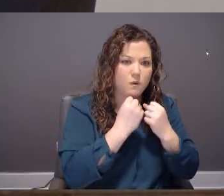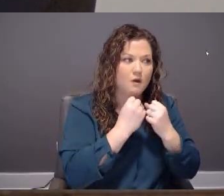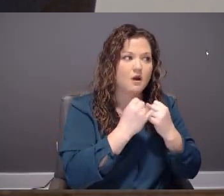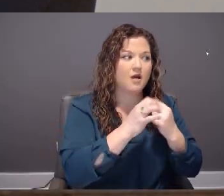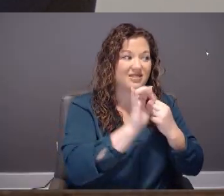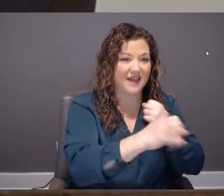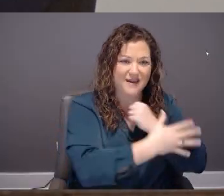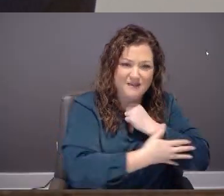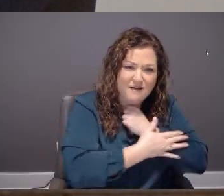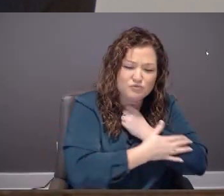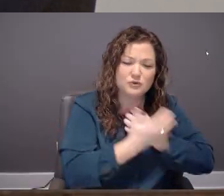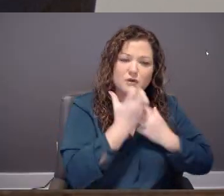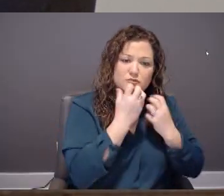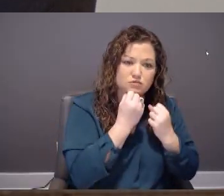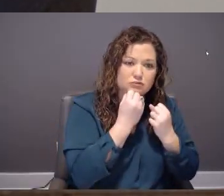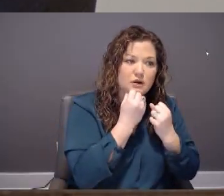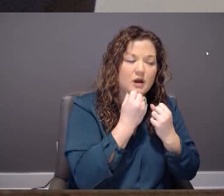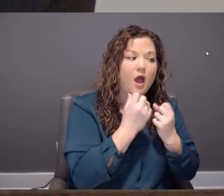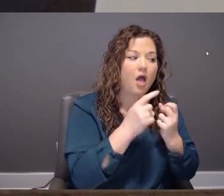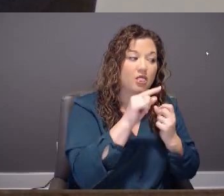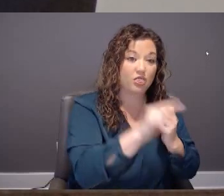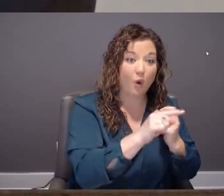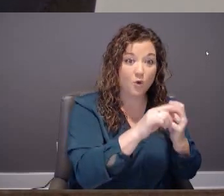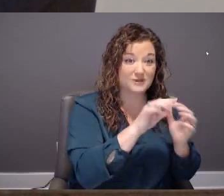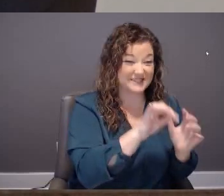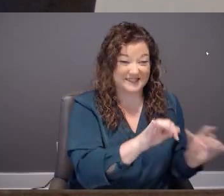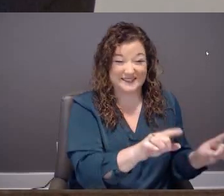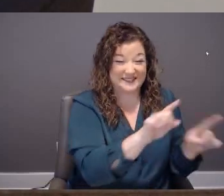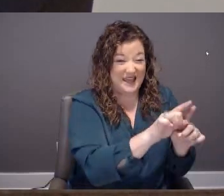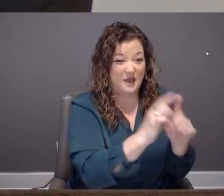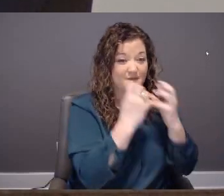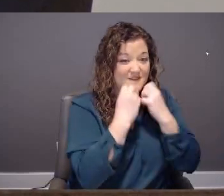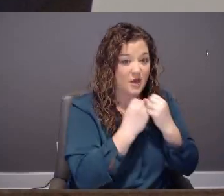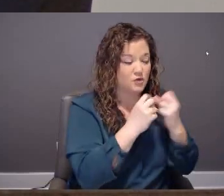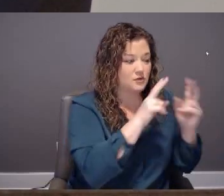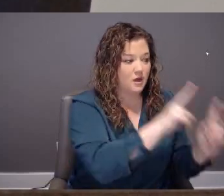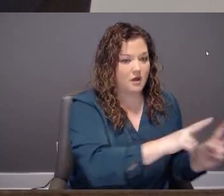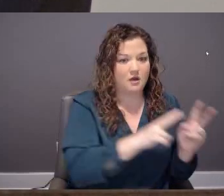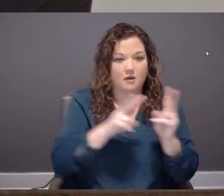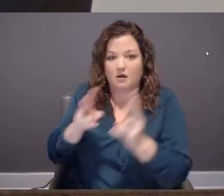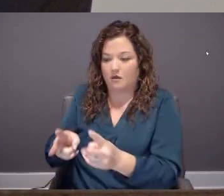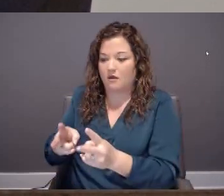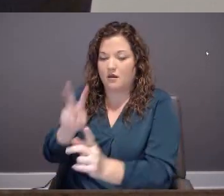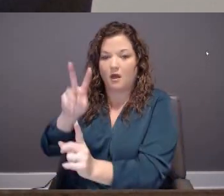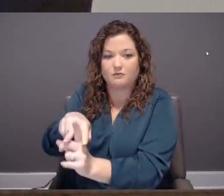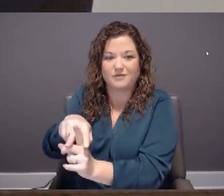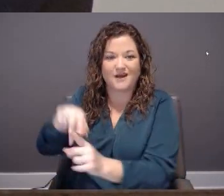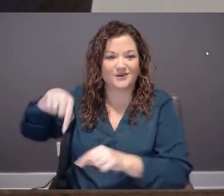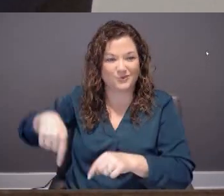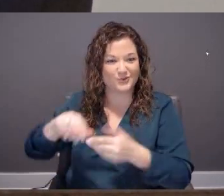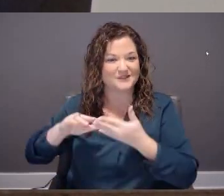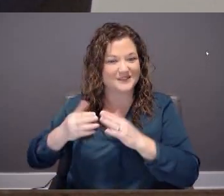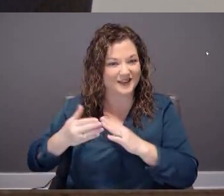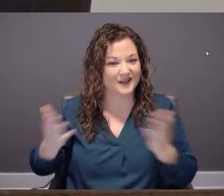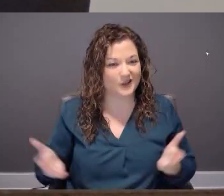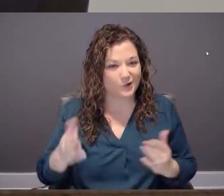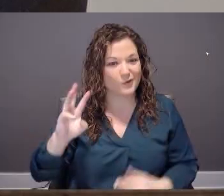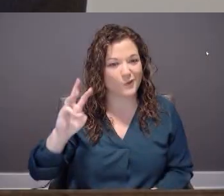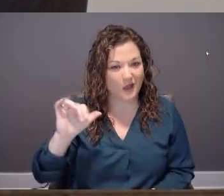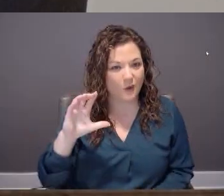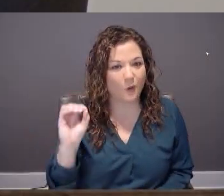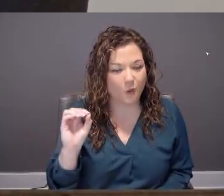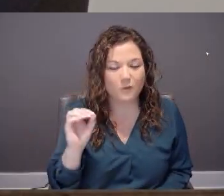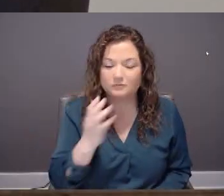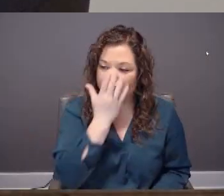into service of Waco. And I'm consistently impressed with the individuals in our public